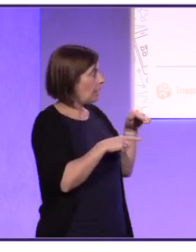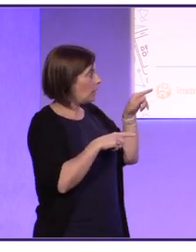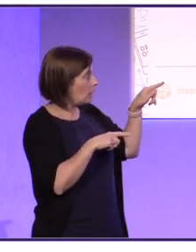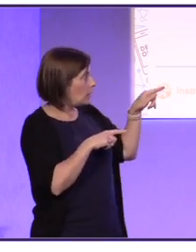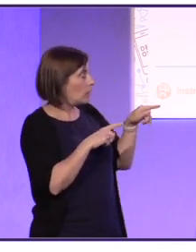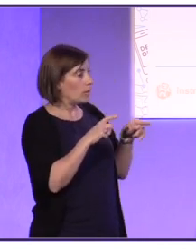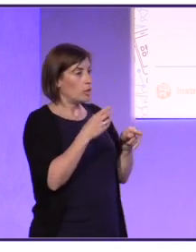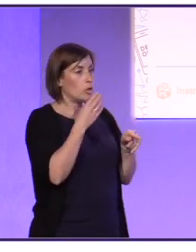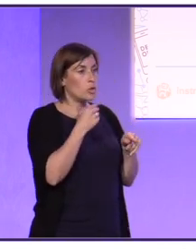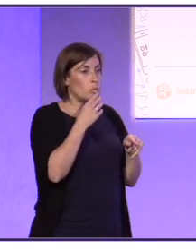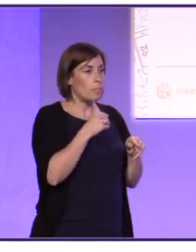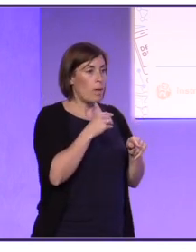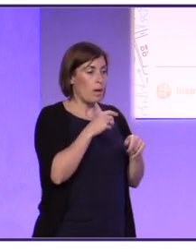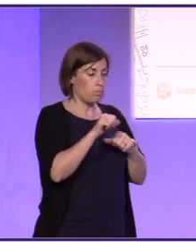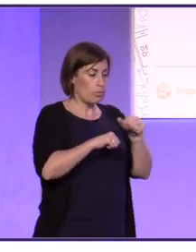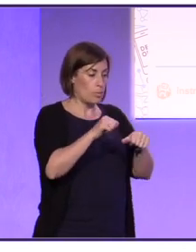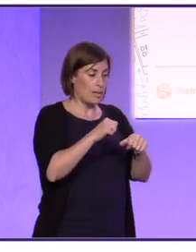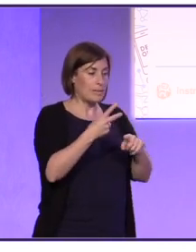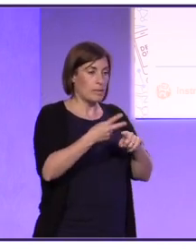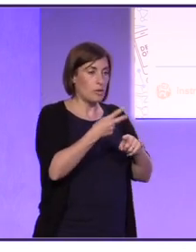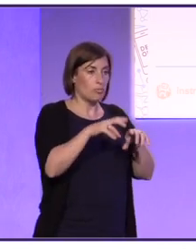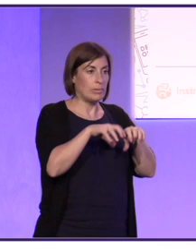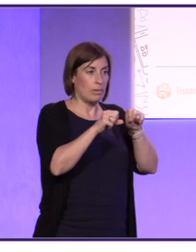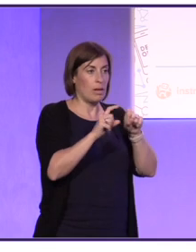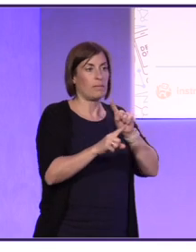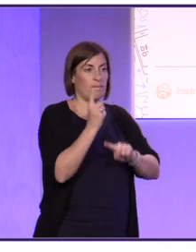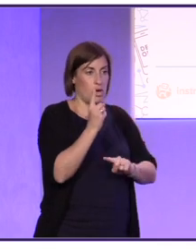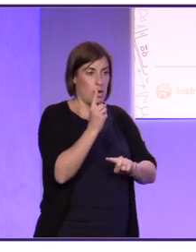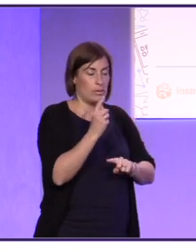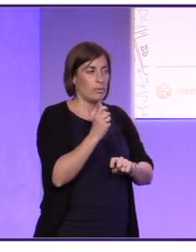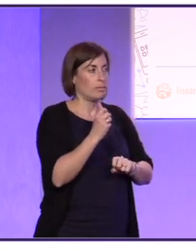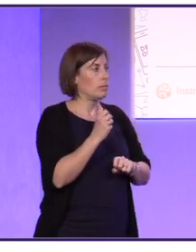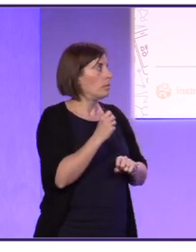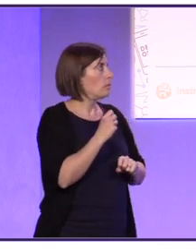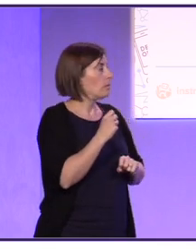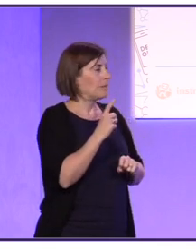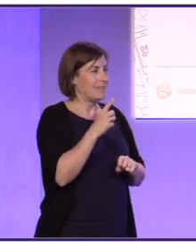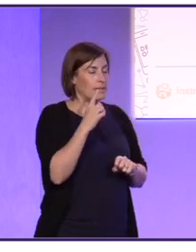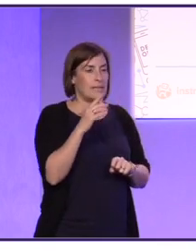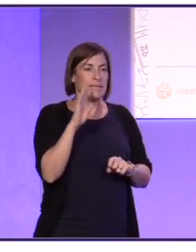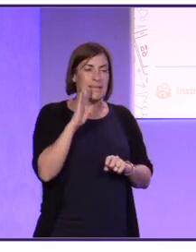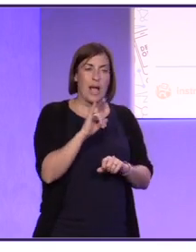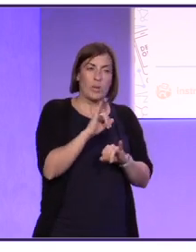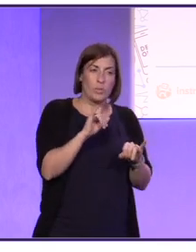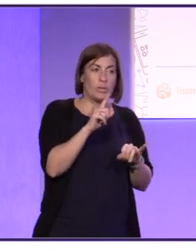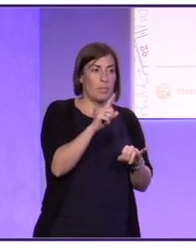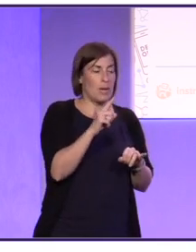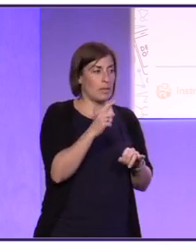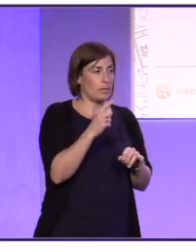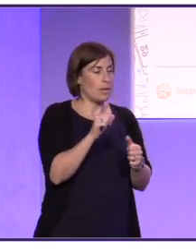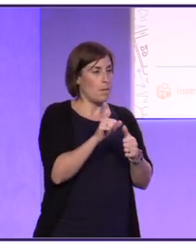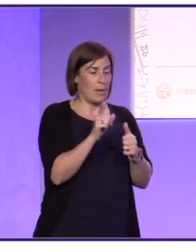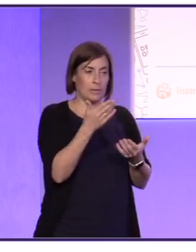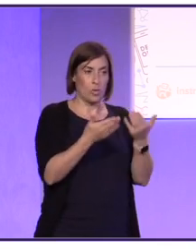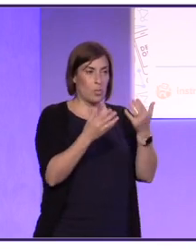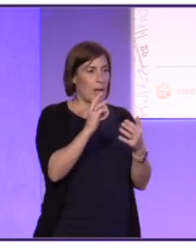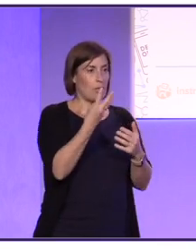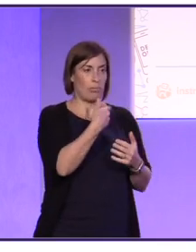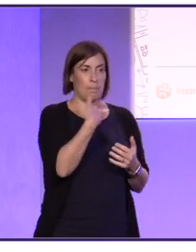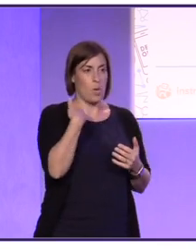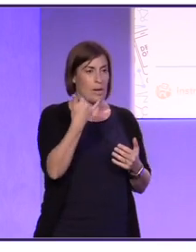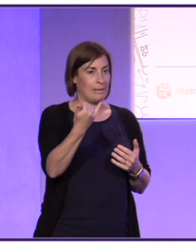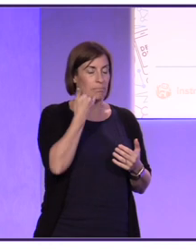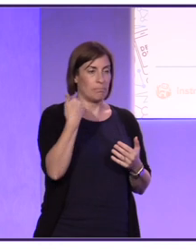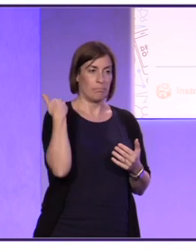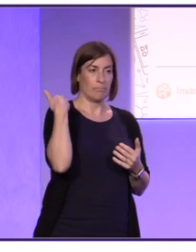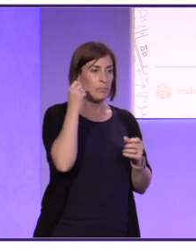first. I know this sounds crude, but it's better than being woken up at 3 a.m. You can investigate the reason why